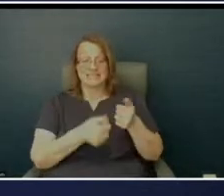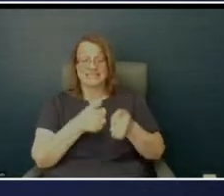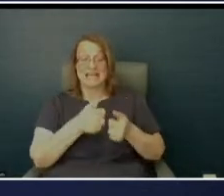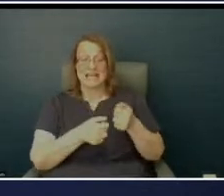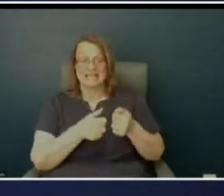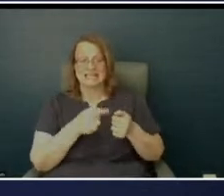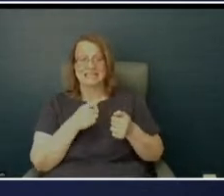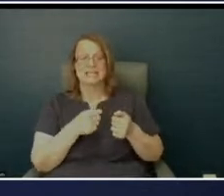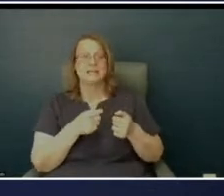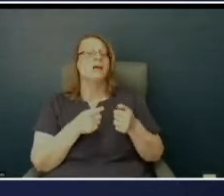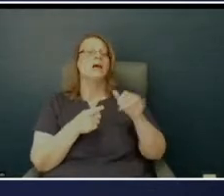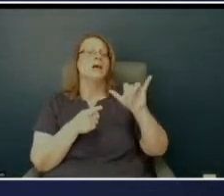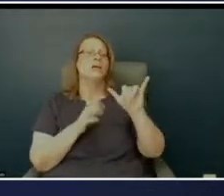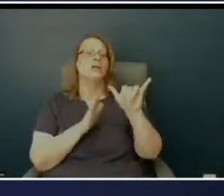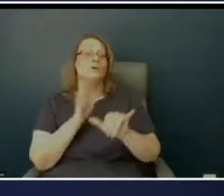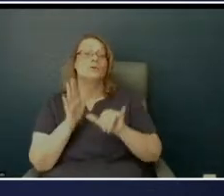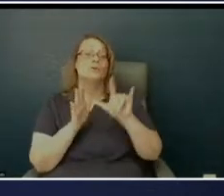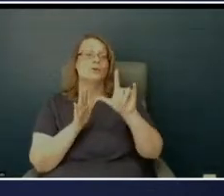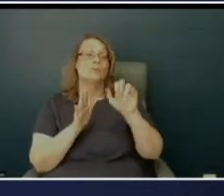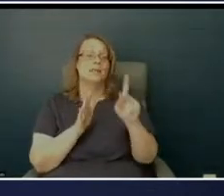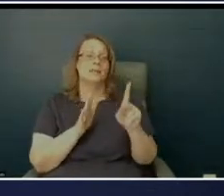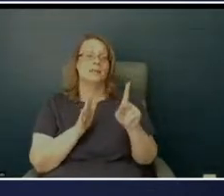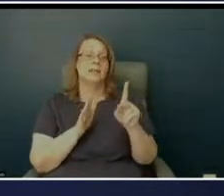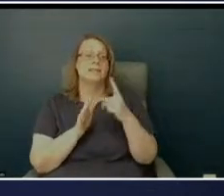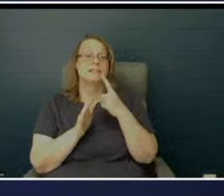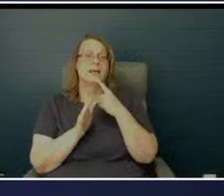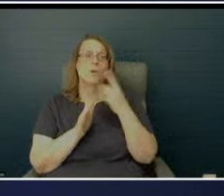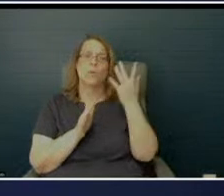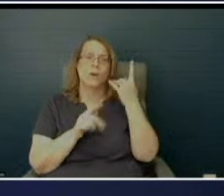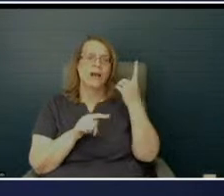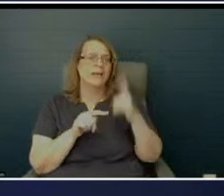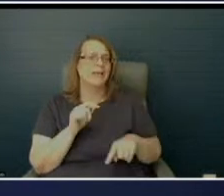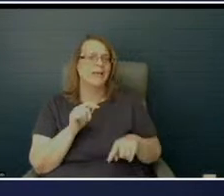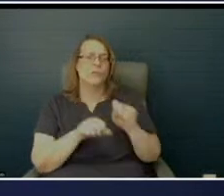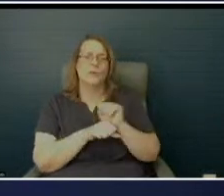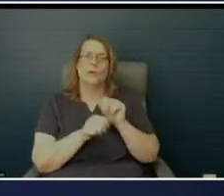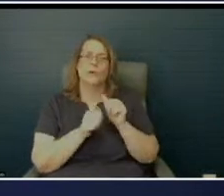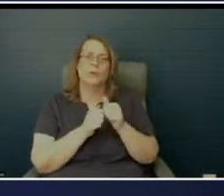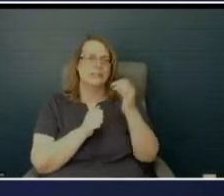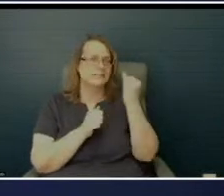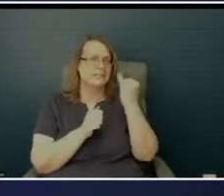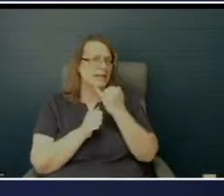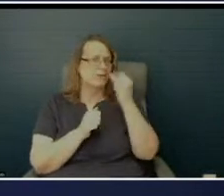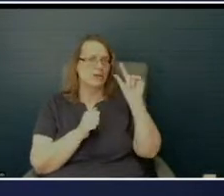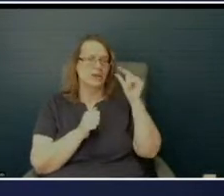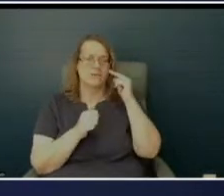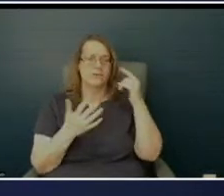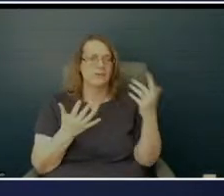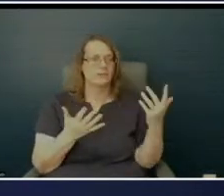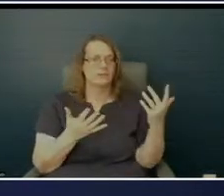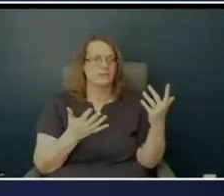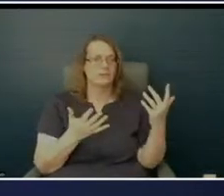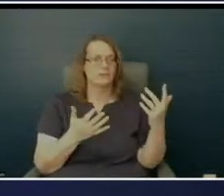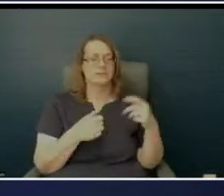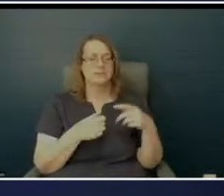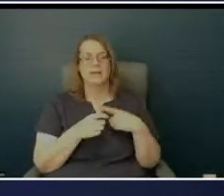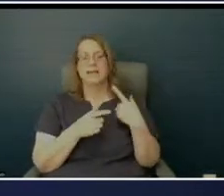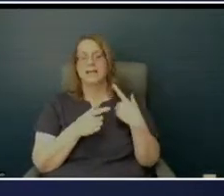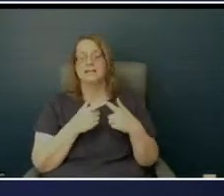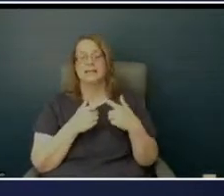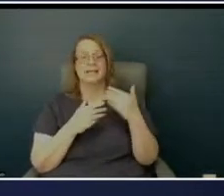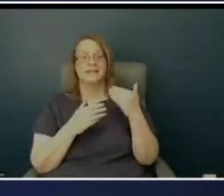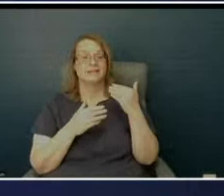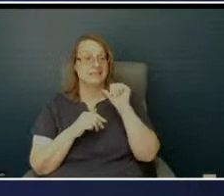YouTube link with the message, quote, "Why can't we just work with the Italian government? The next day, the president's chief